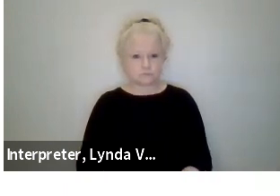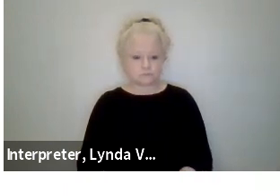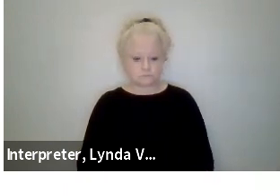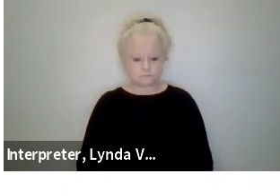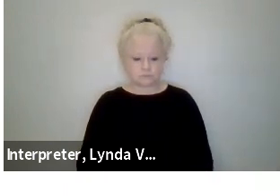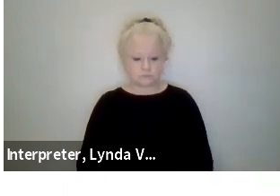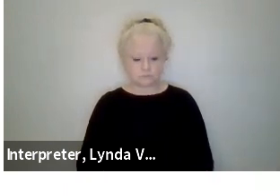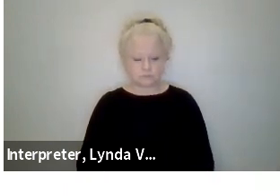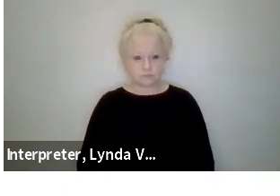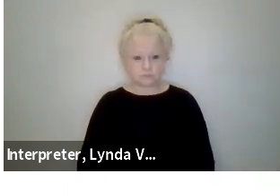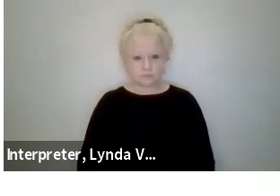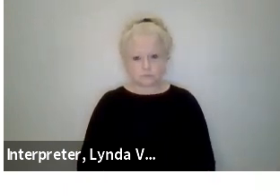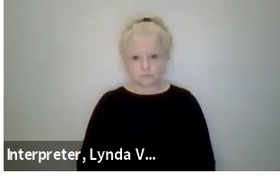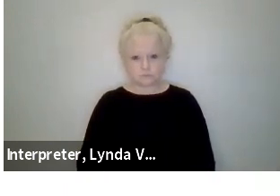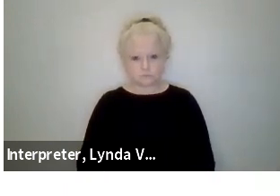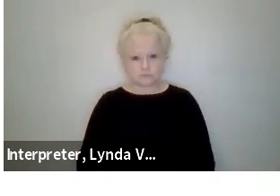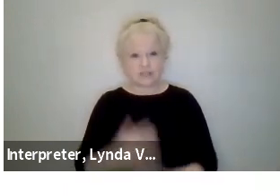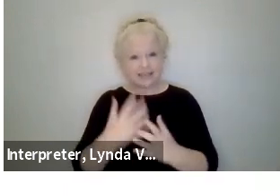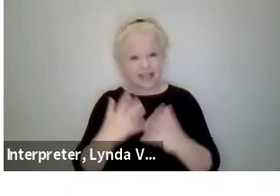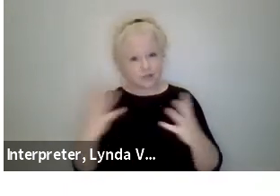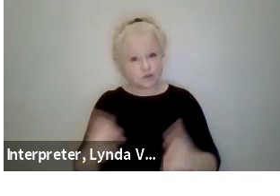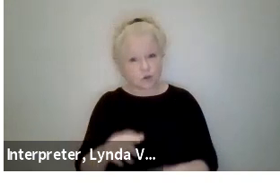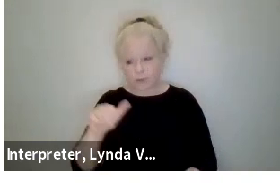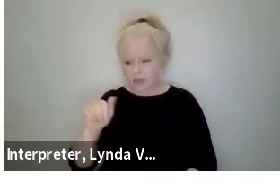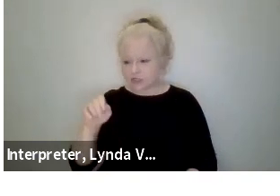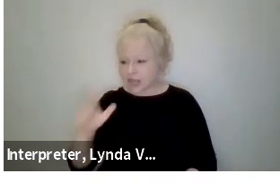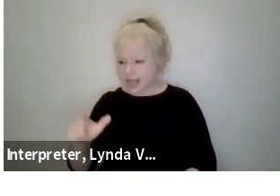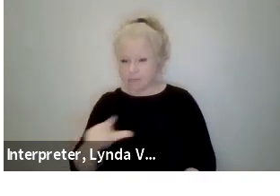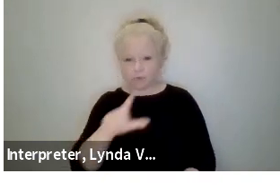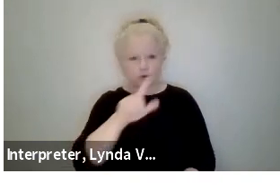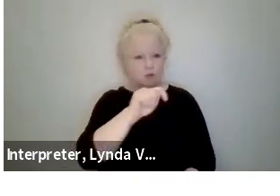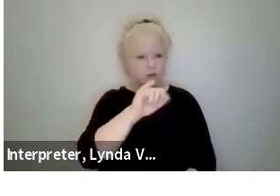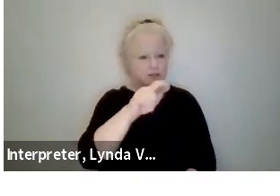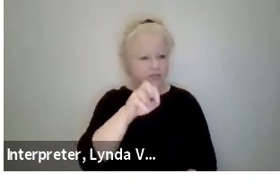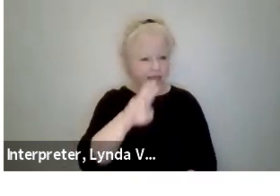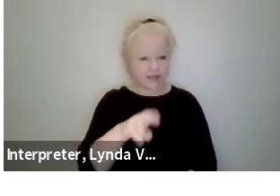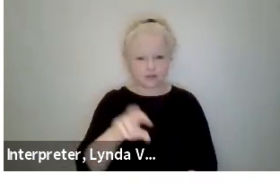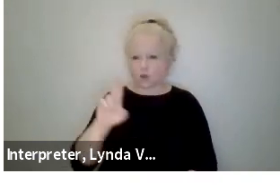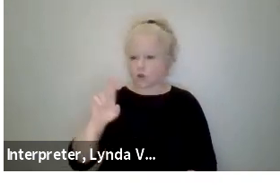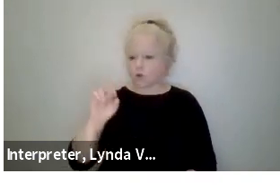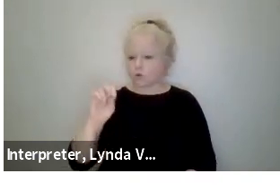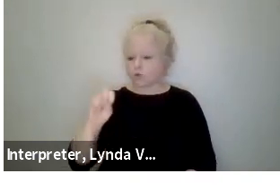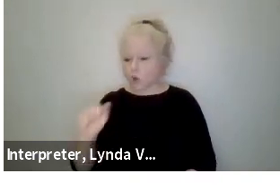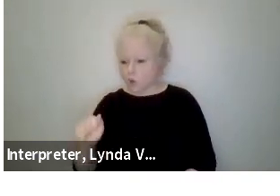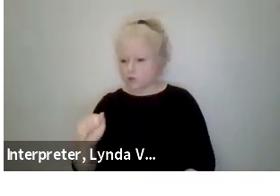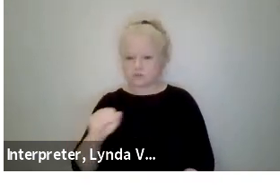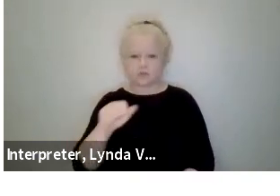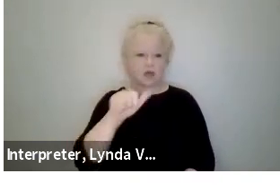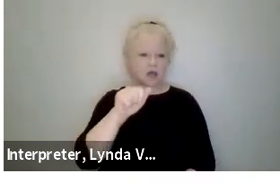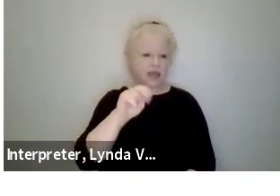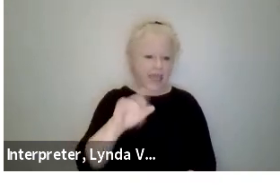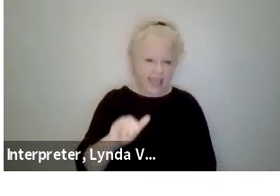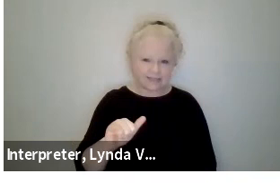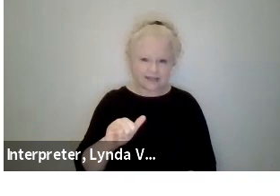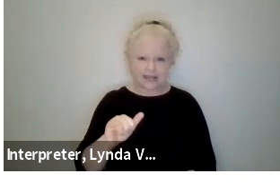all right. Well, thank you so much, April, and to Tyler, and to Rosa, and to Anthony, and your entire